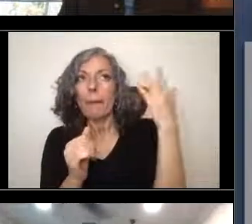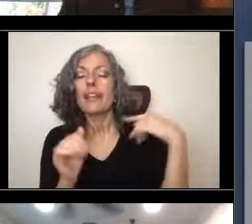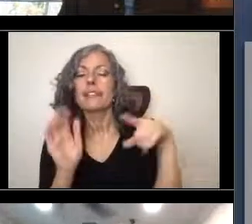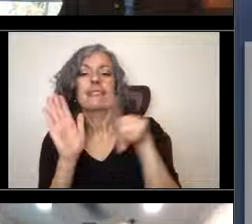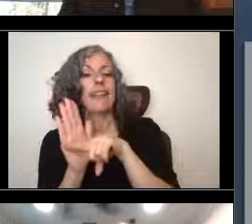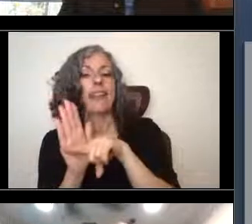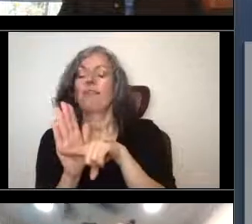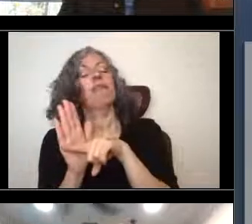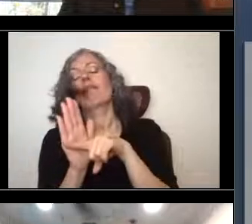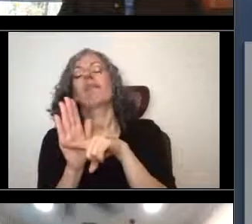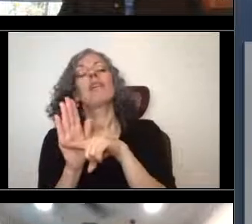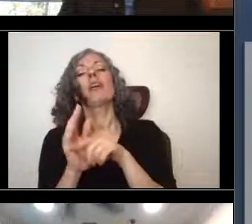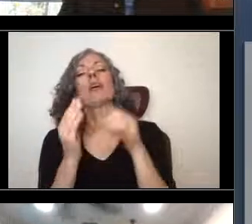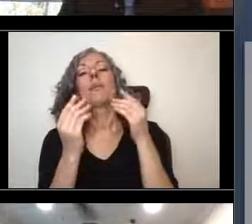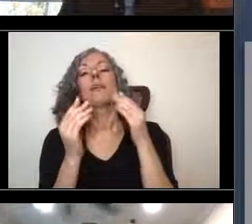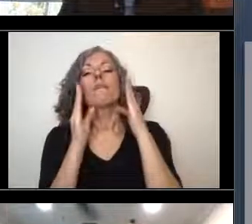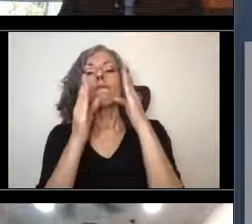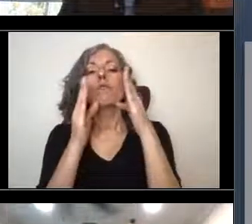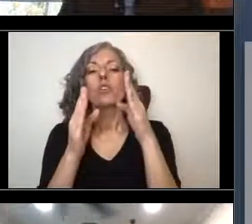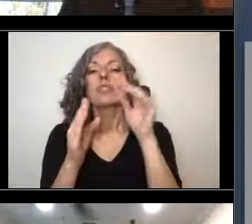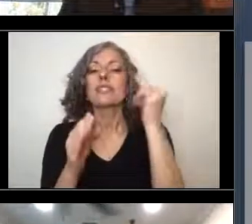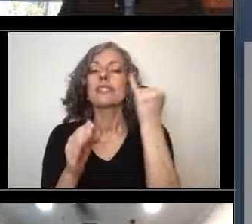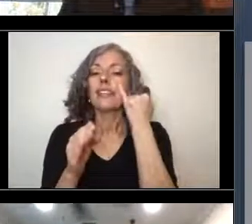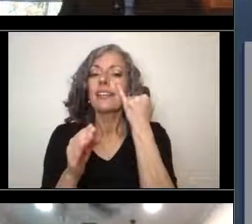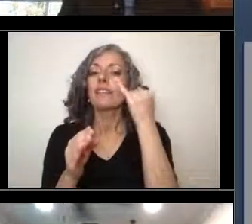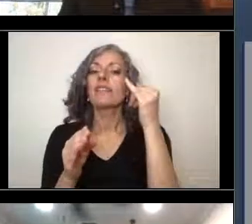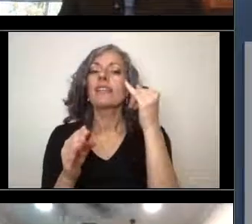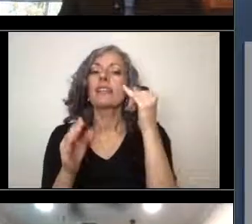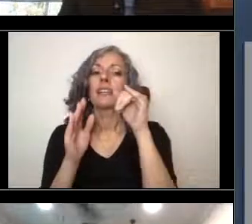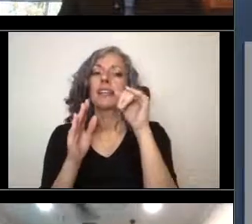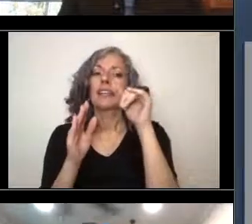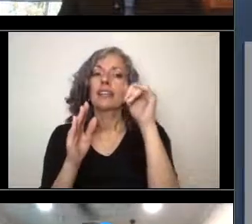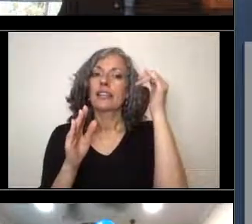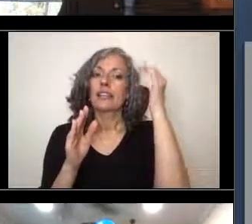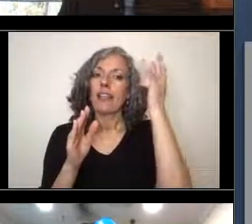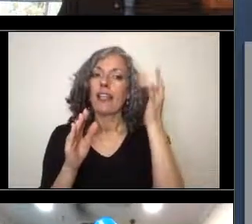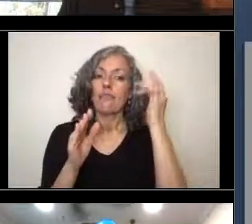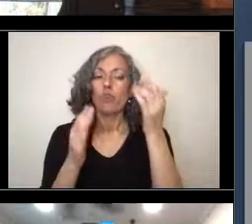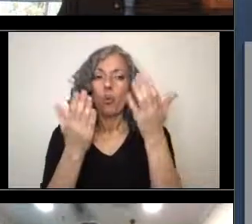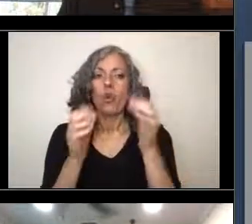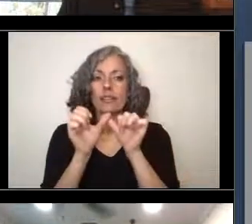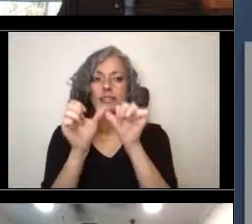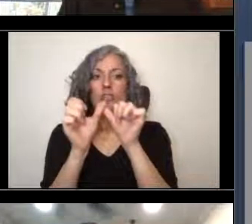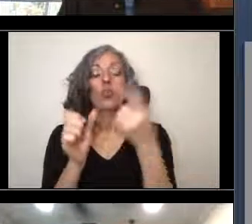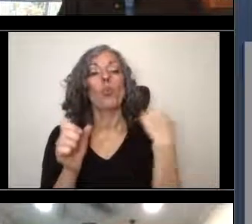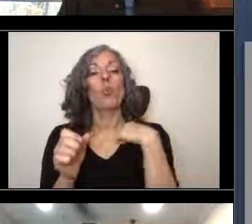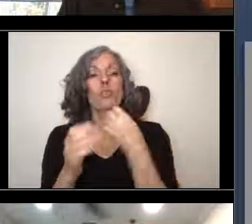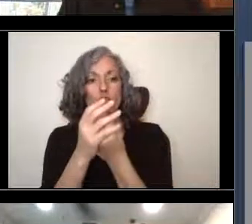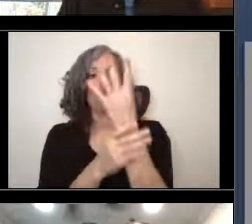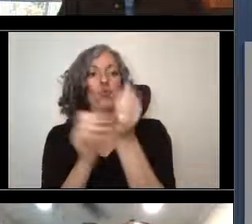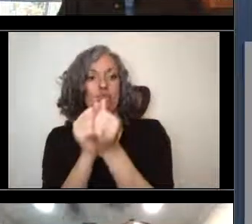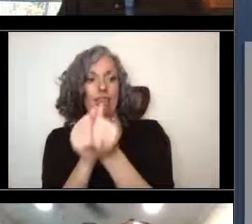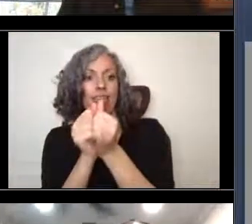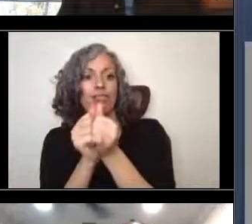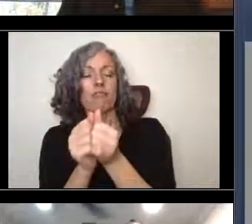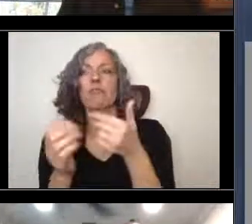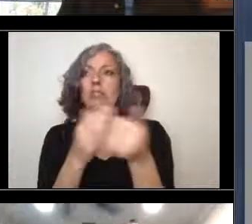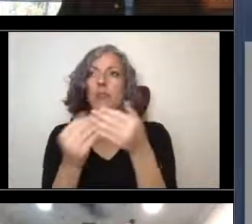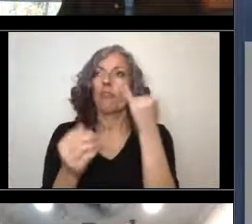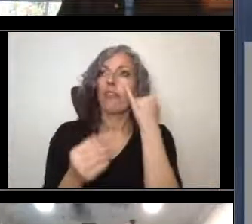is to highlight that if California wants to continue to lead in aviation, we need to grow together. Whether it's emergency and fire services